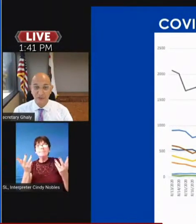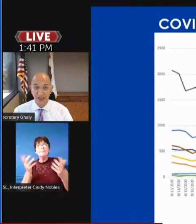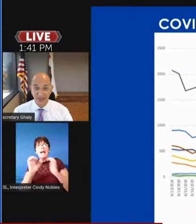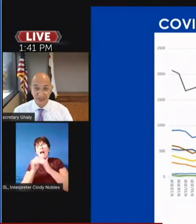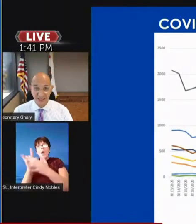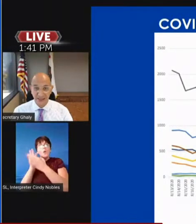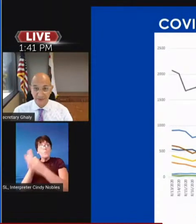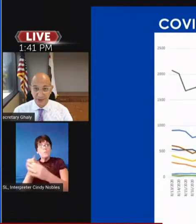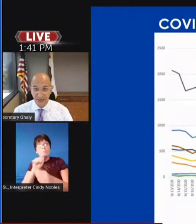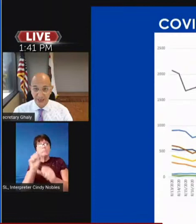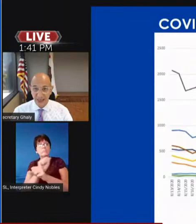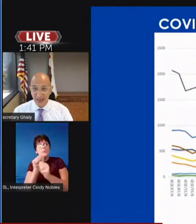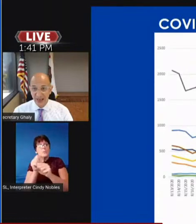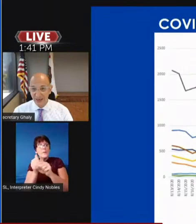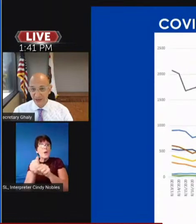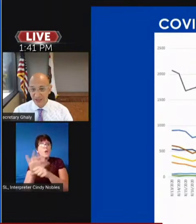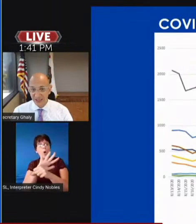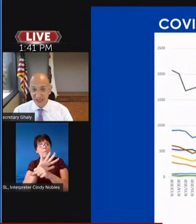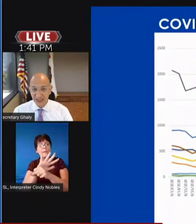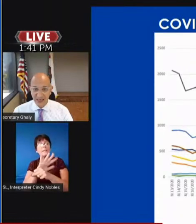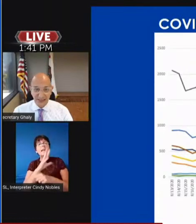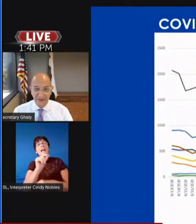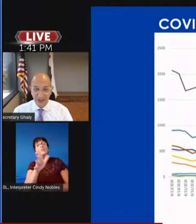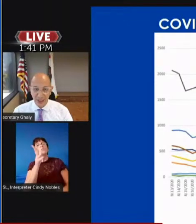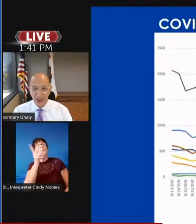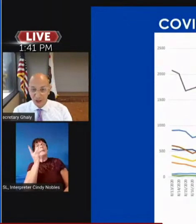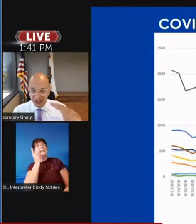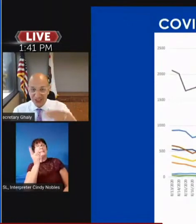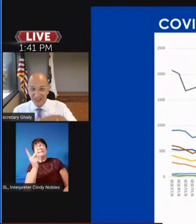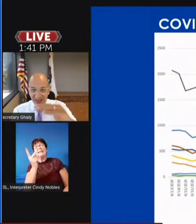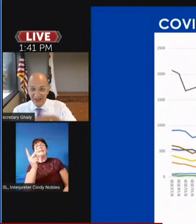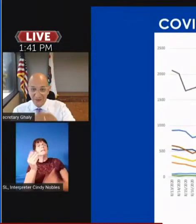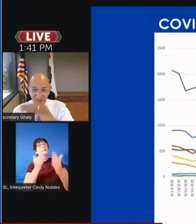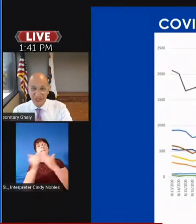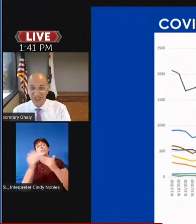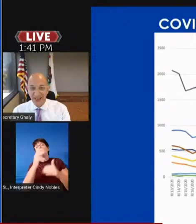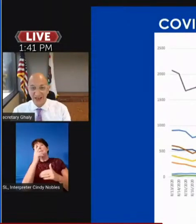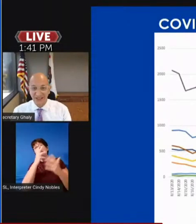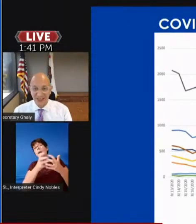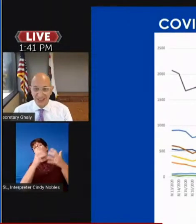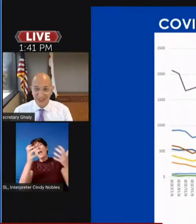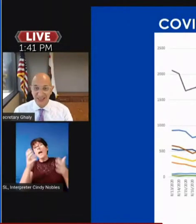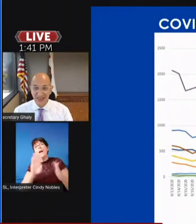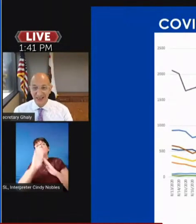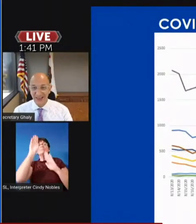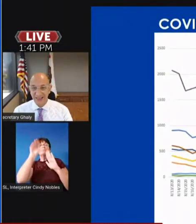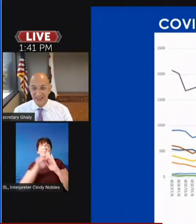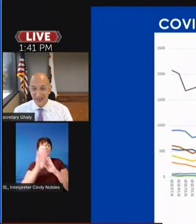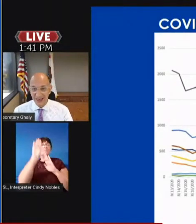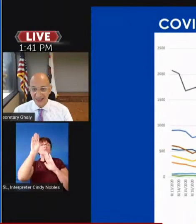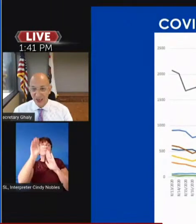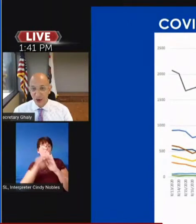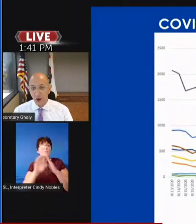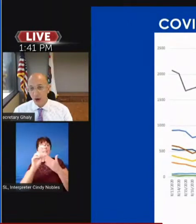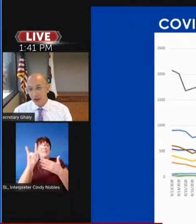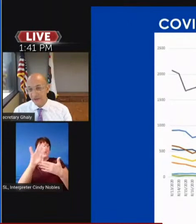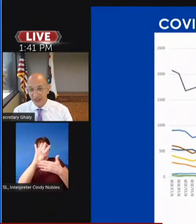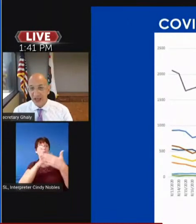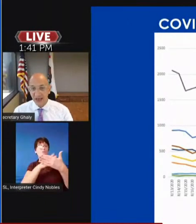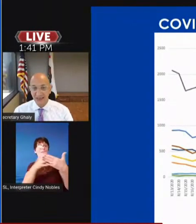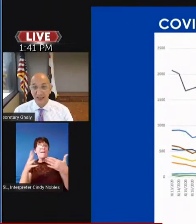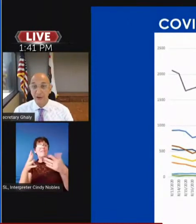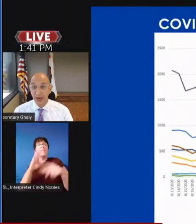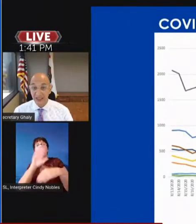to COVID-19 have trended. And you'll see that even though you'll see a lot of ups and downs in these lines, all